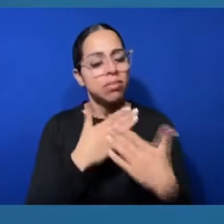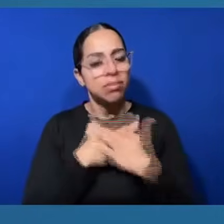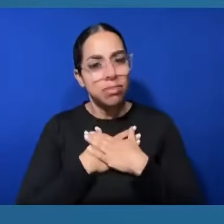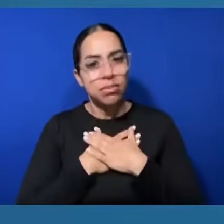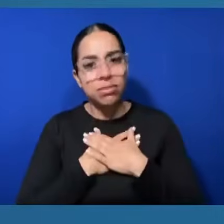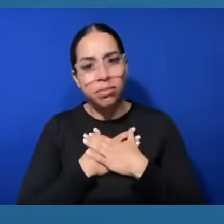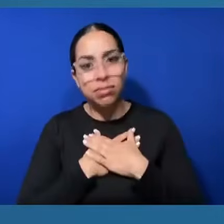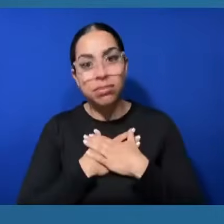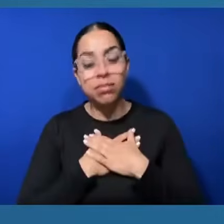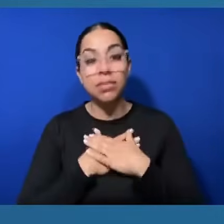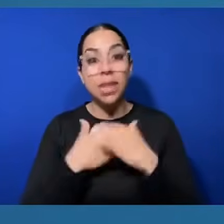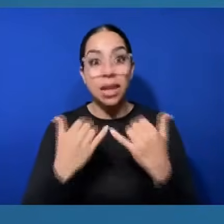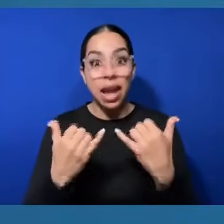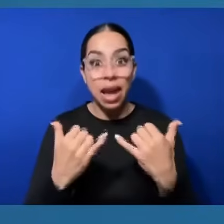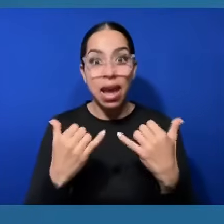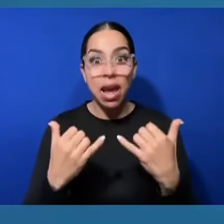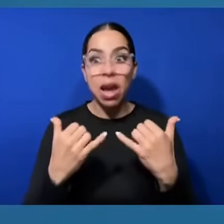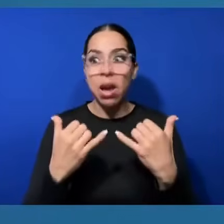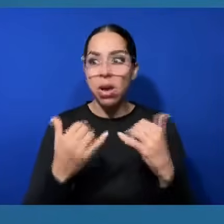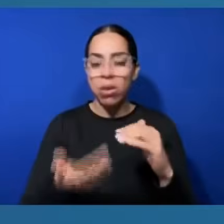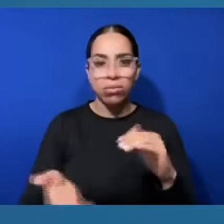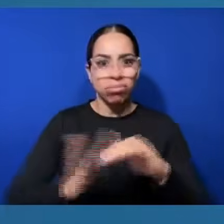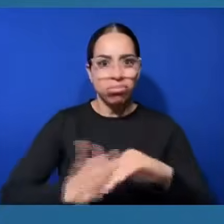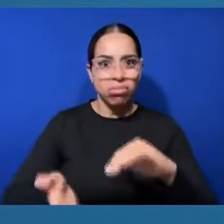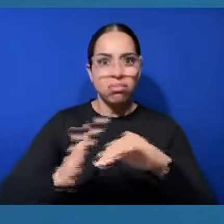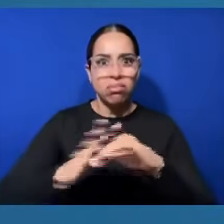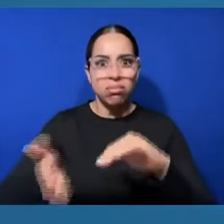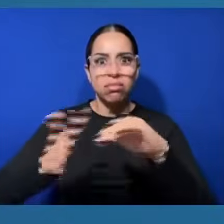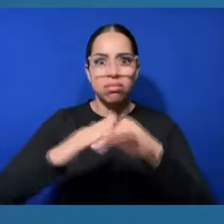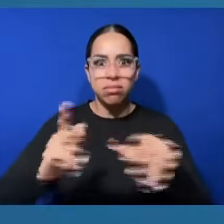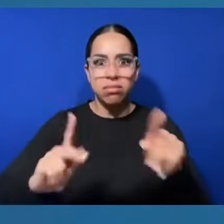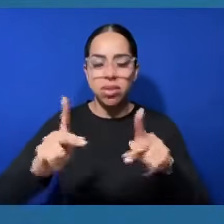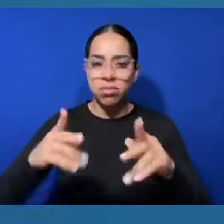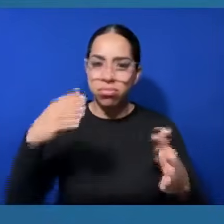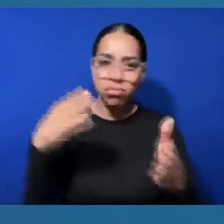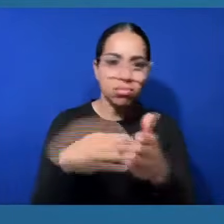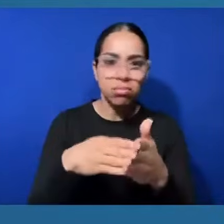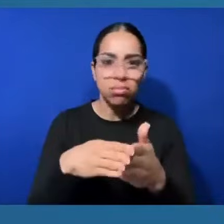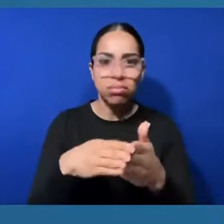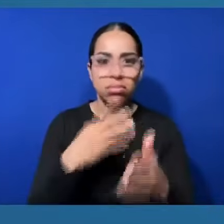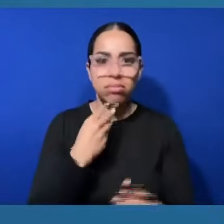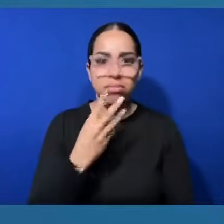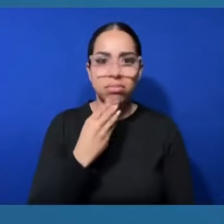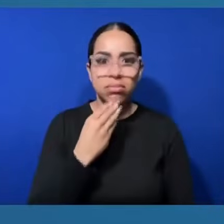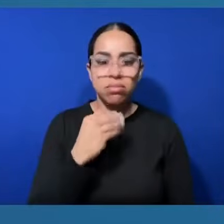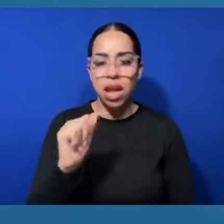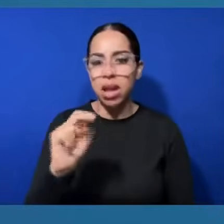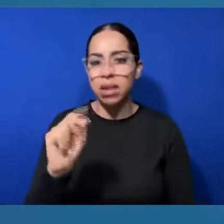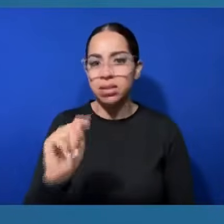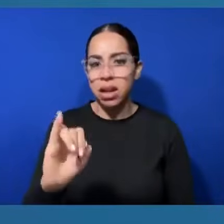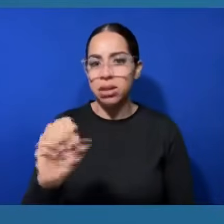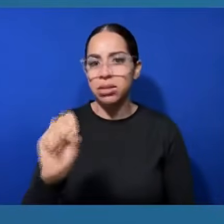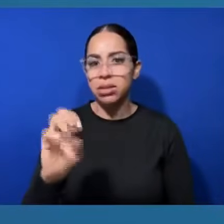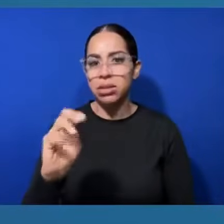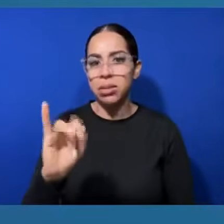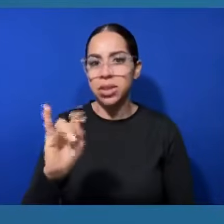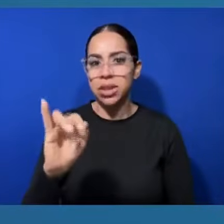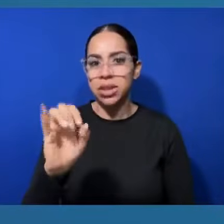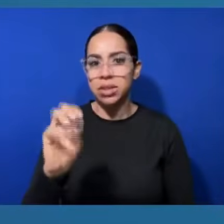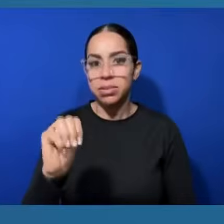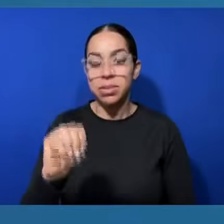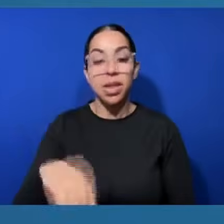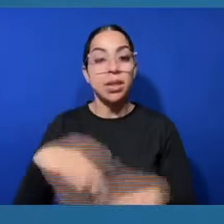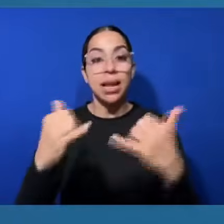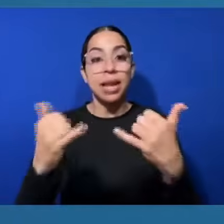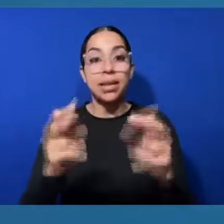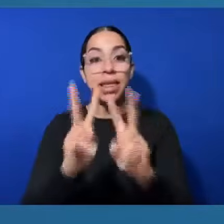incredibly rising anti-Semitism. Also, as Mark mentioned, the theme of today's parade is Hatikva, the